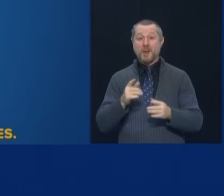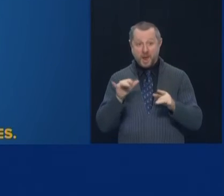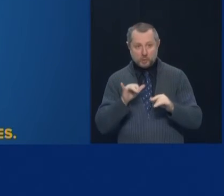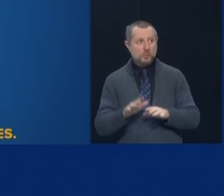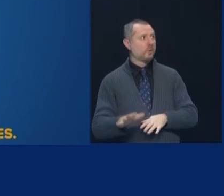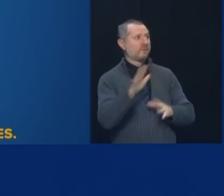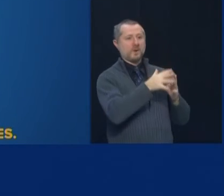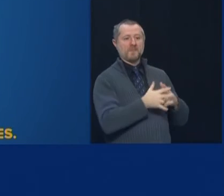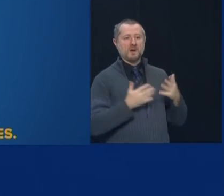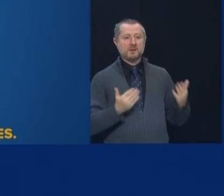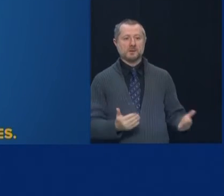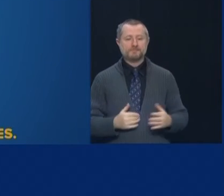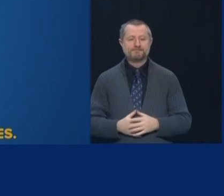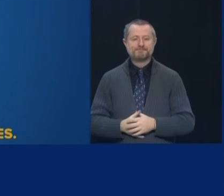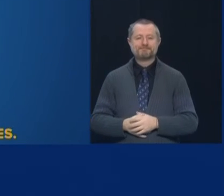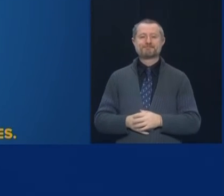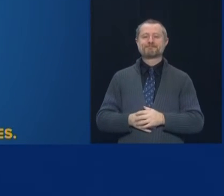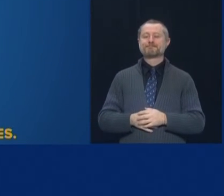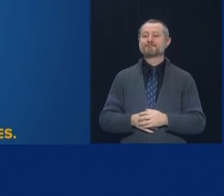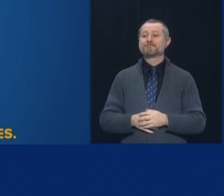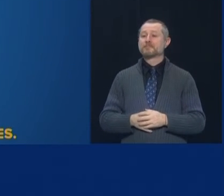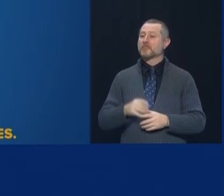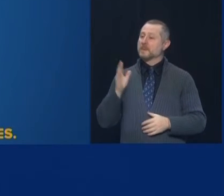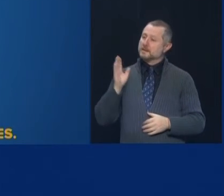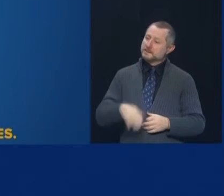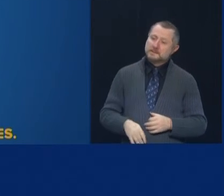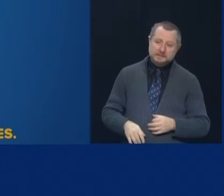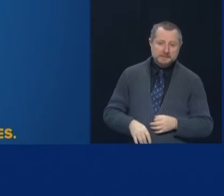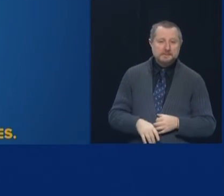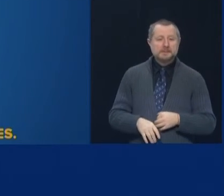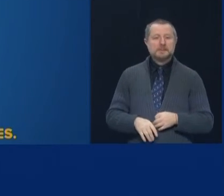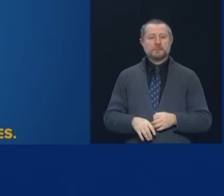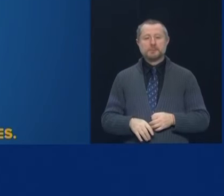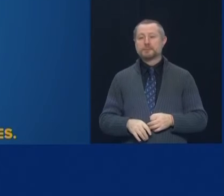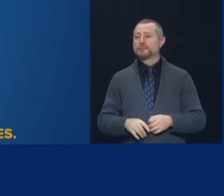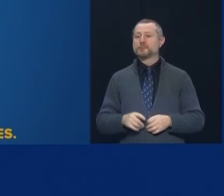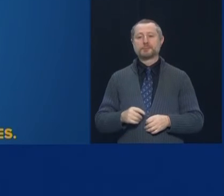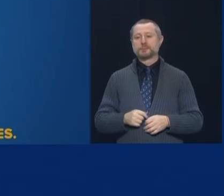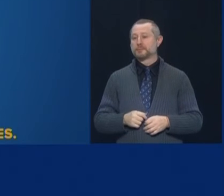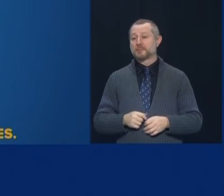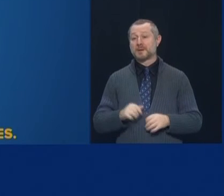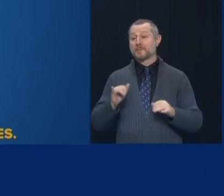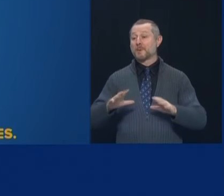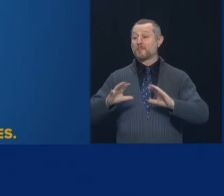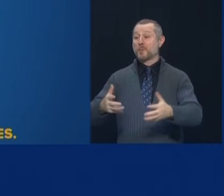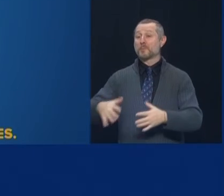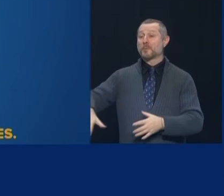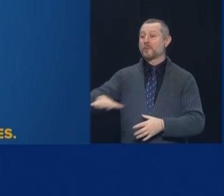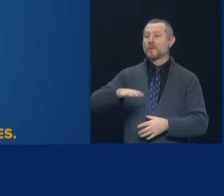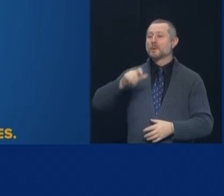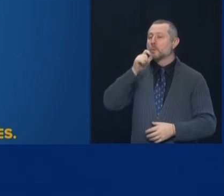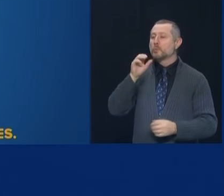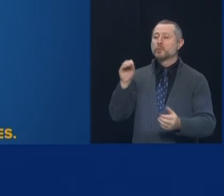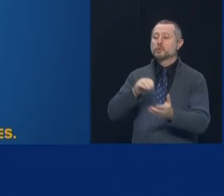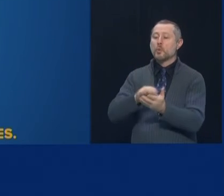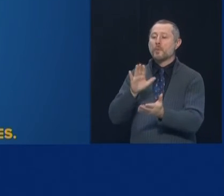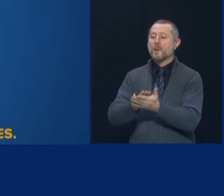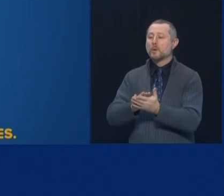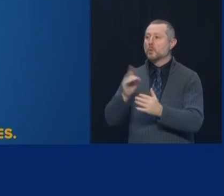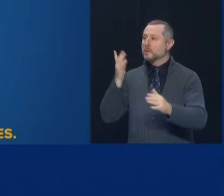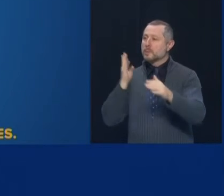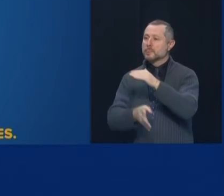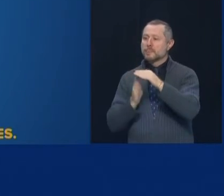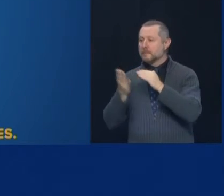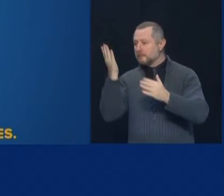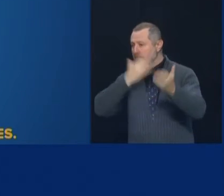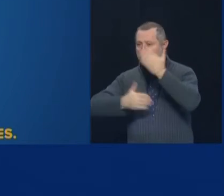you can't dissuade the undocumented population from participating.